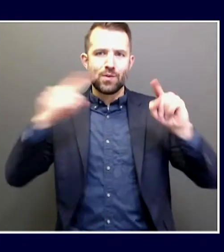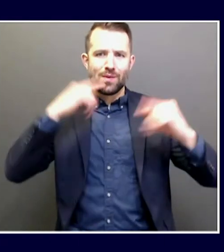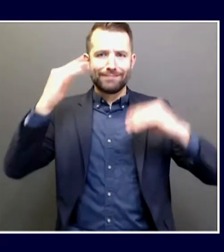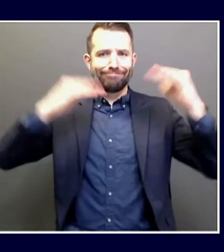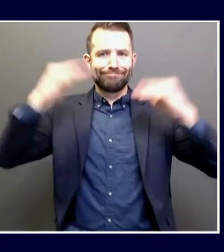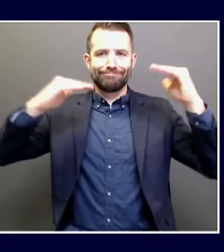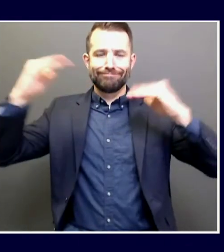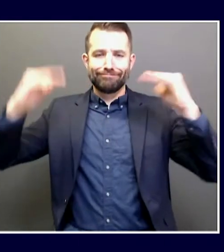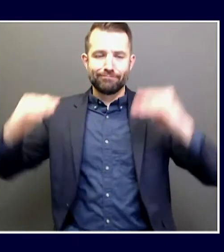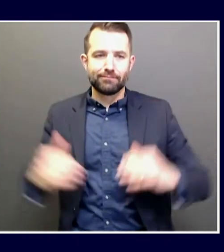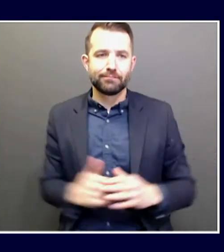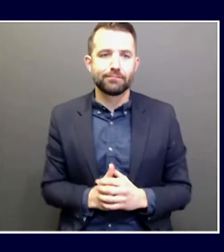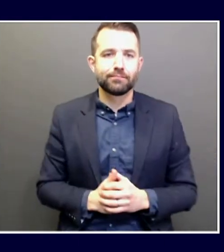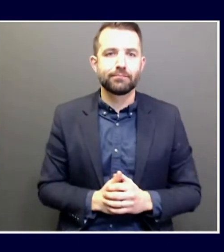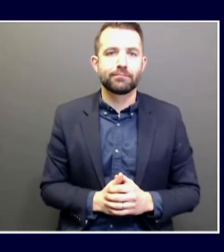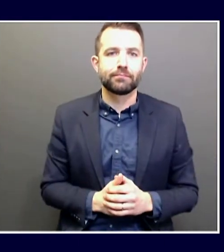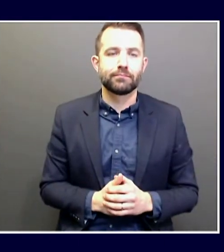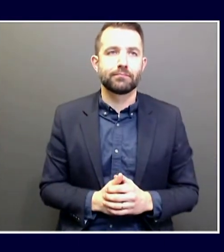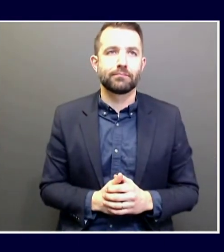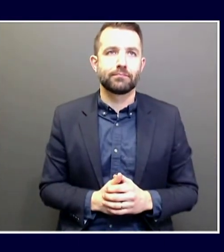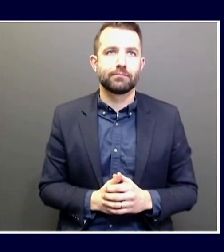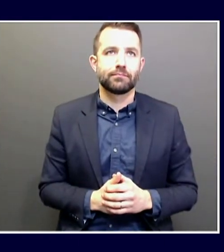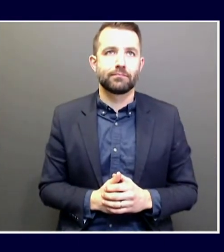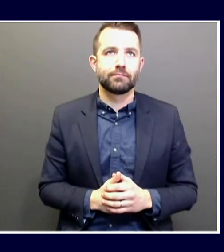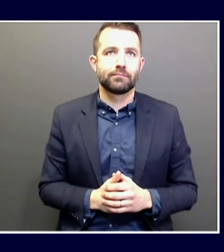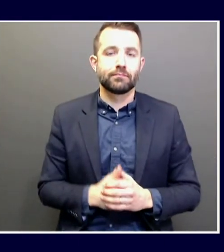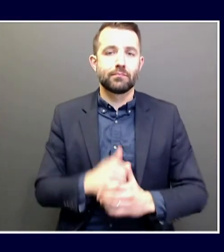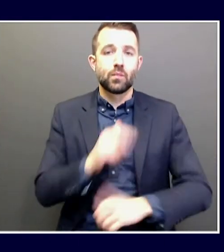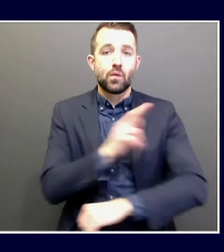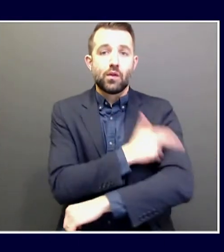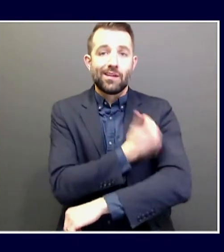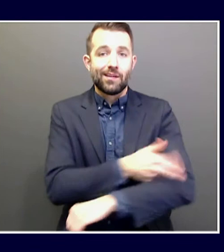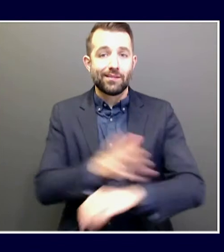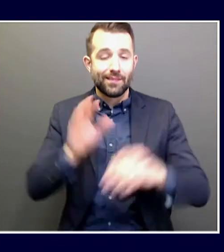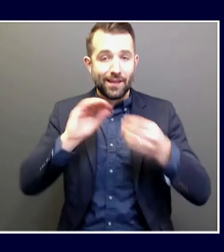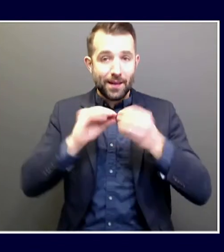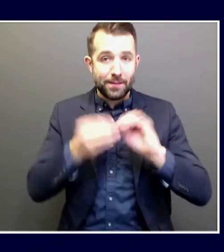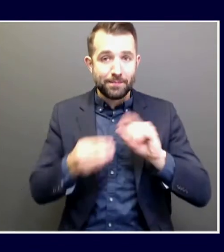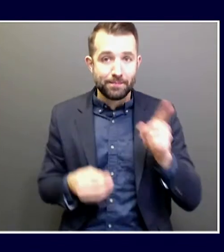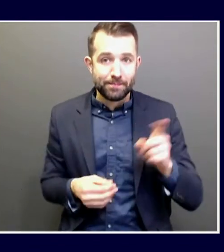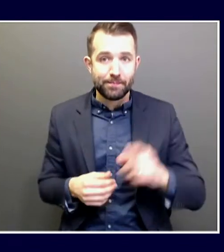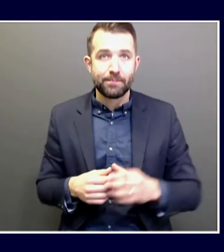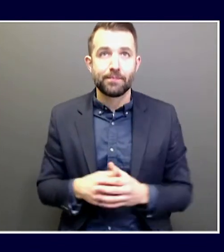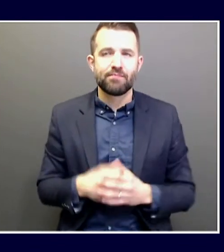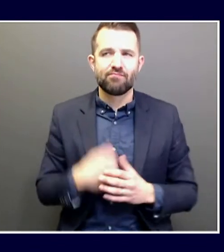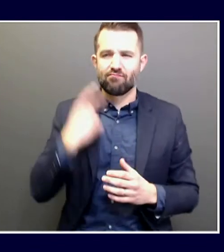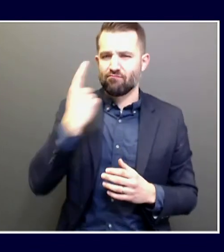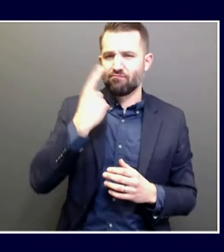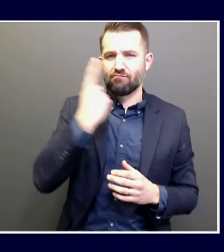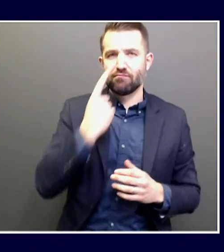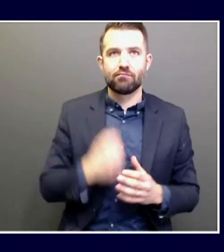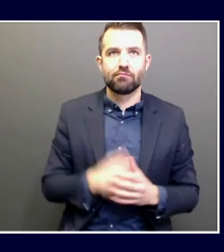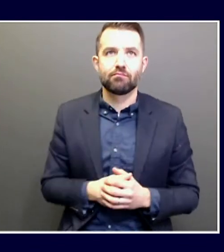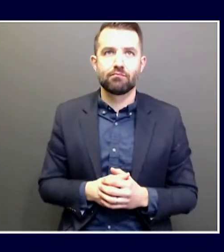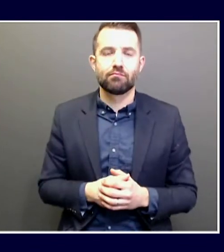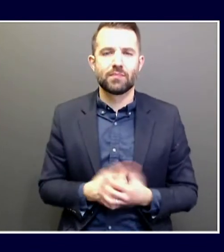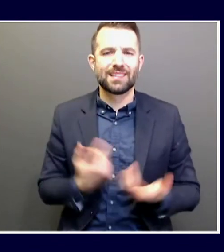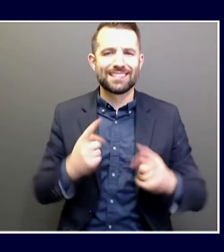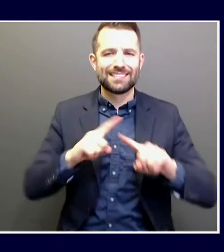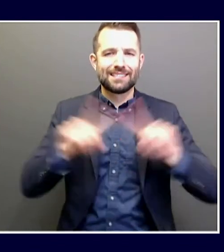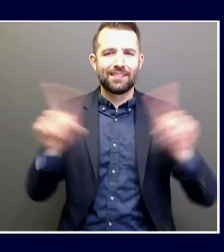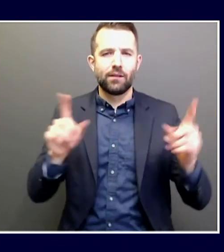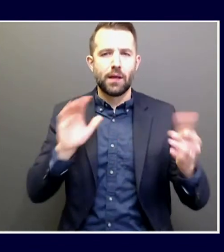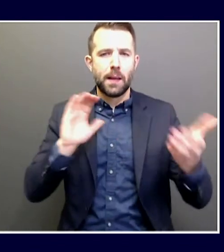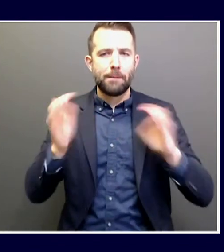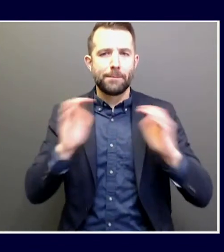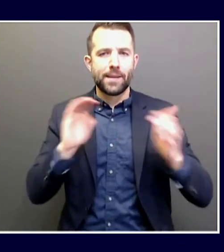Okay, and then on hospitalizations, I'm wondering if there's a difference between, we've talked about vaccinated versus unvaccinated.